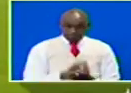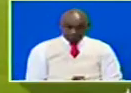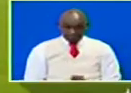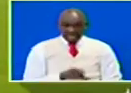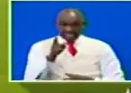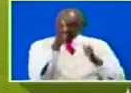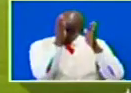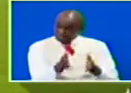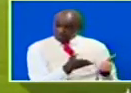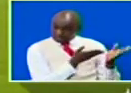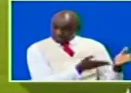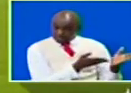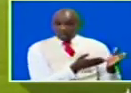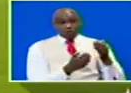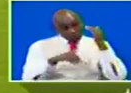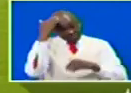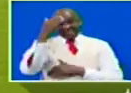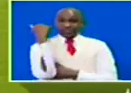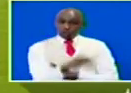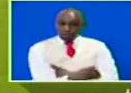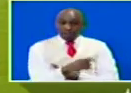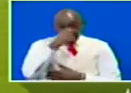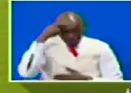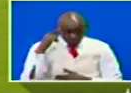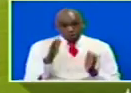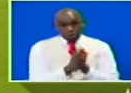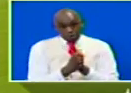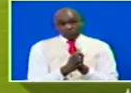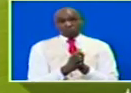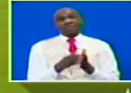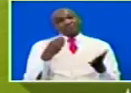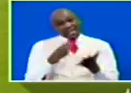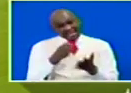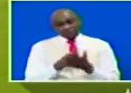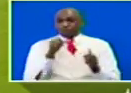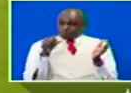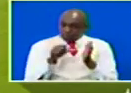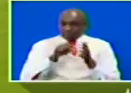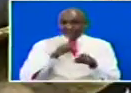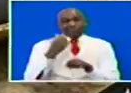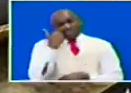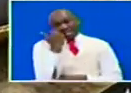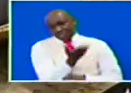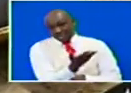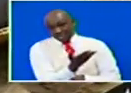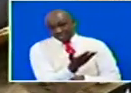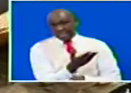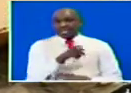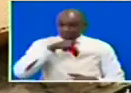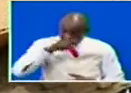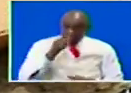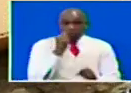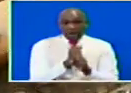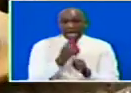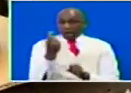who had suspended his university education due to the growing financial strain imposed on his parents, does his yard